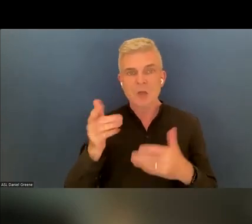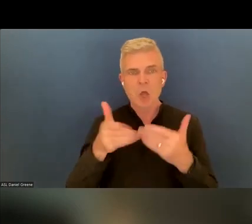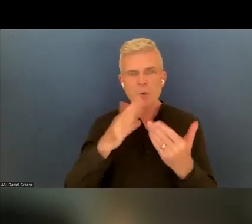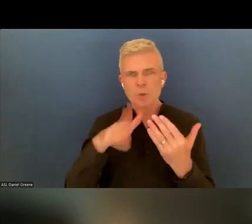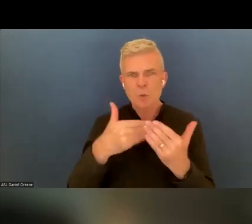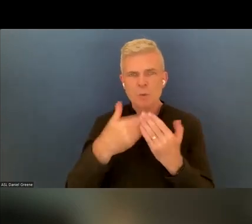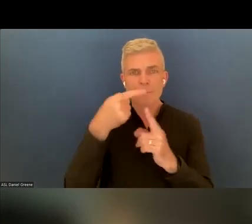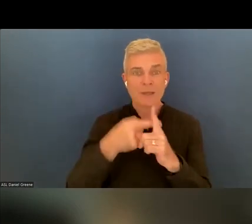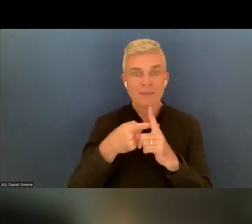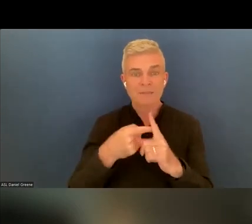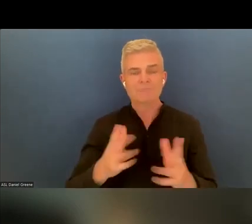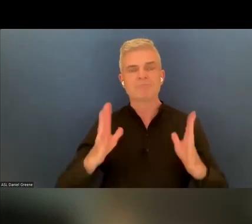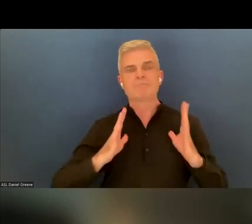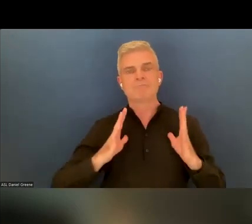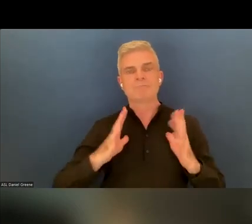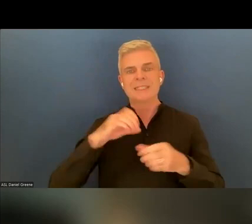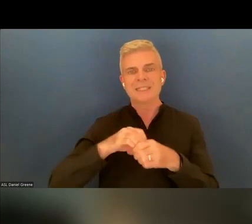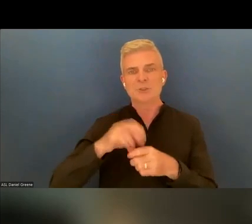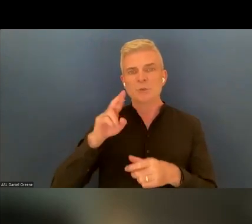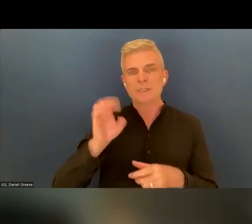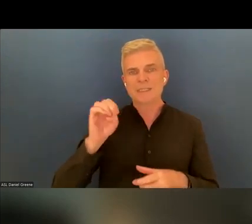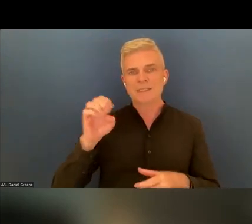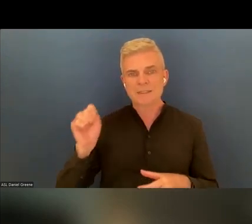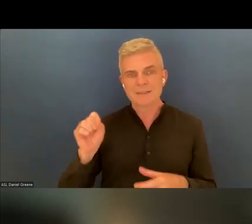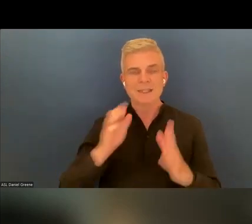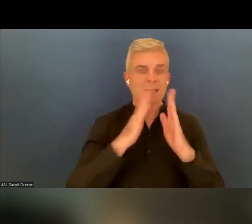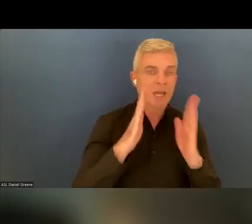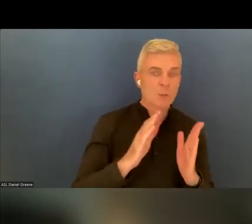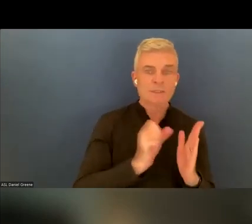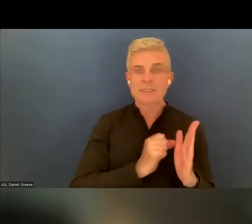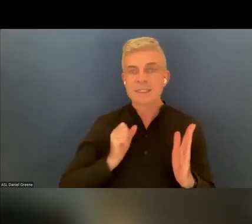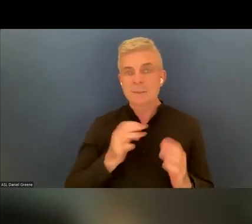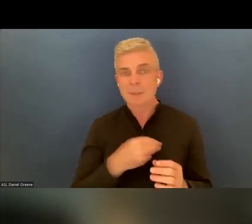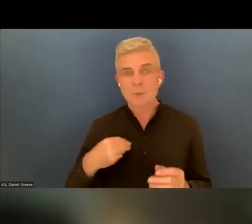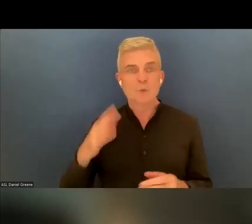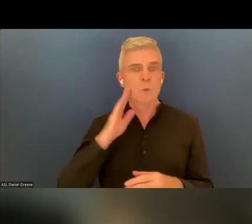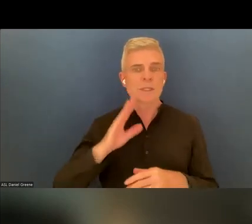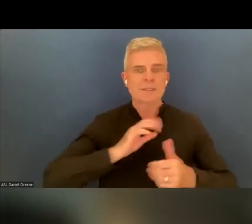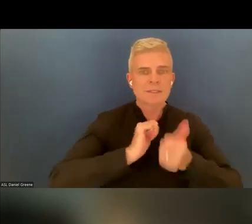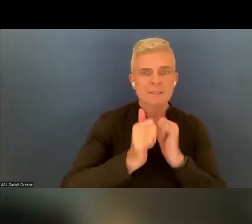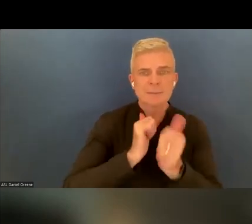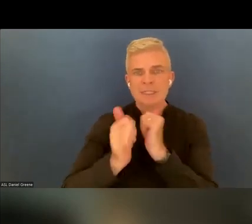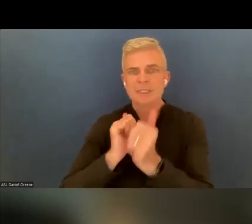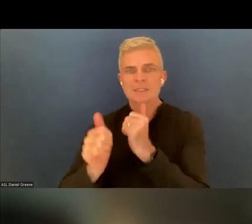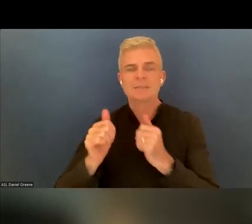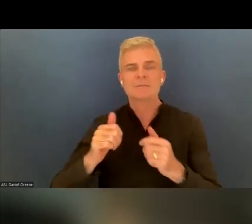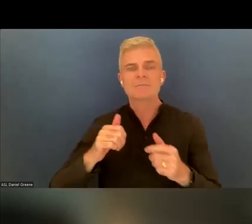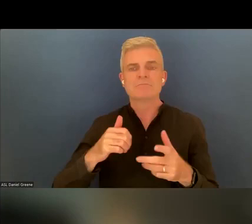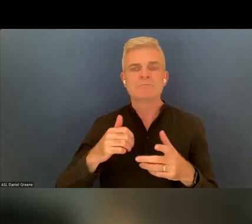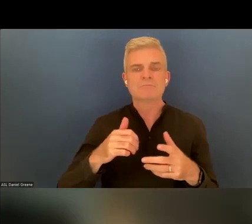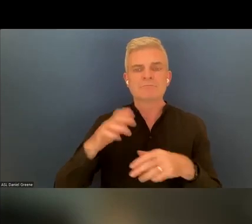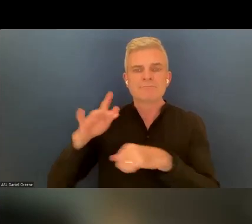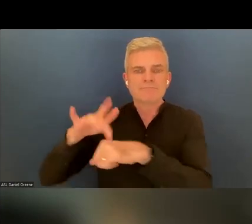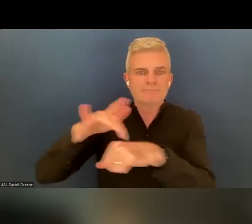be in recess. So House and Senate members will be campaigning on the trail in the states, districts, etc. And then